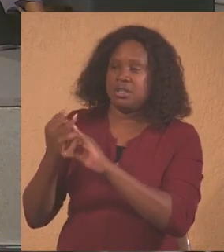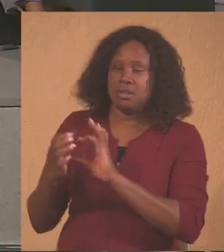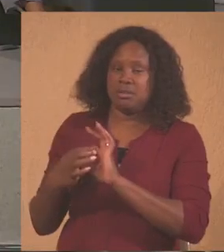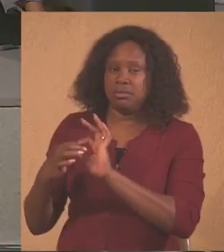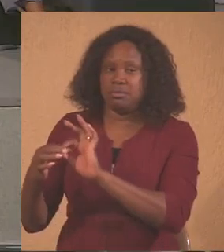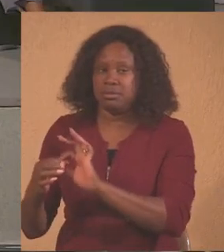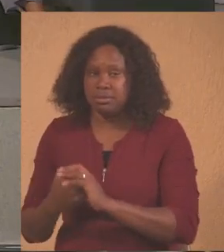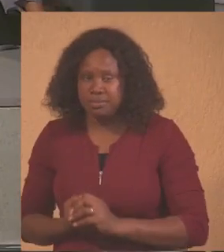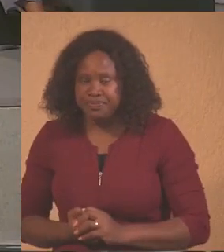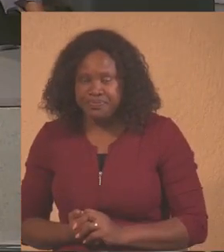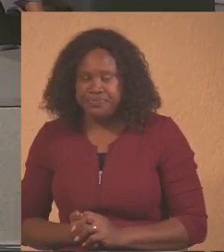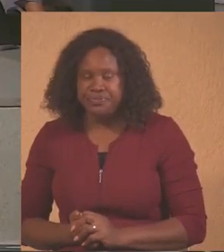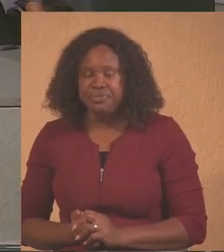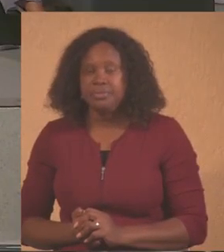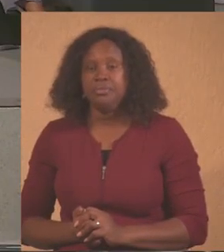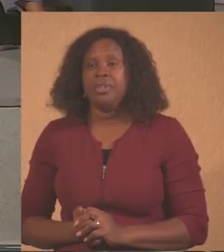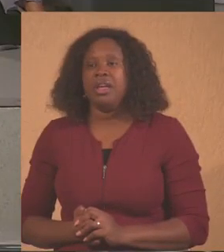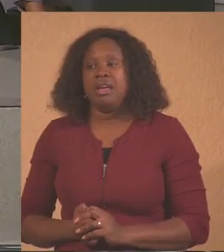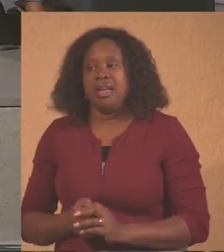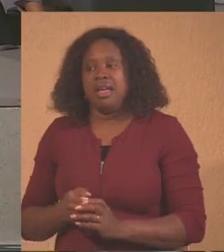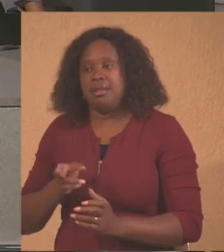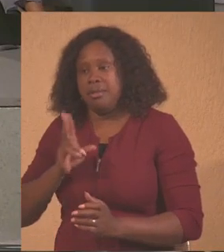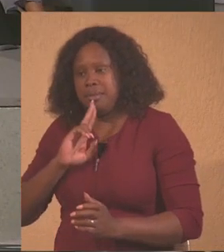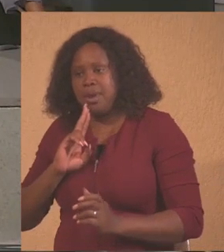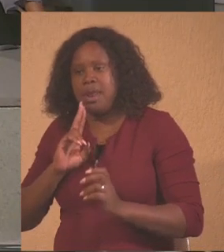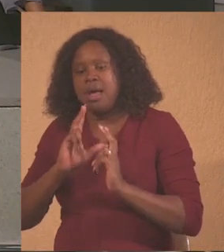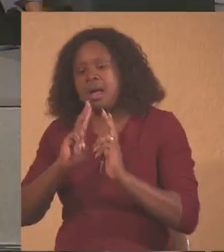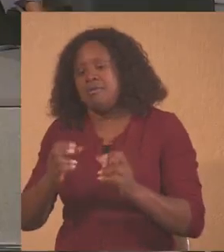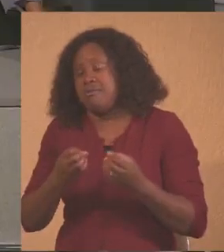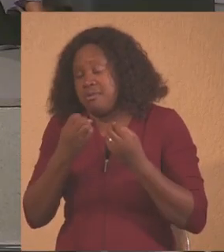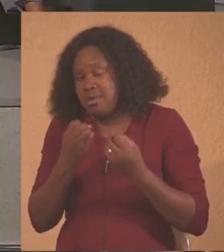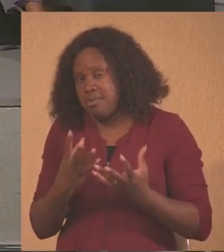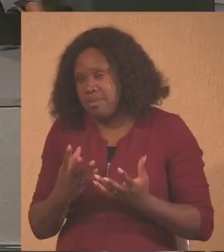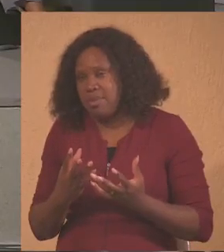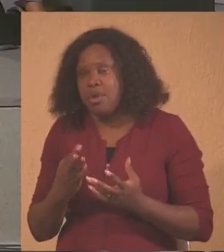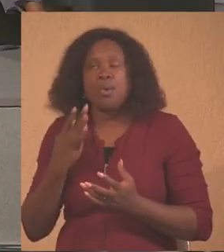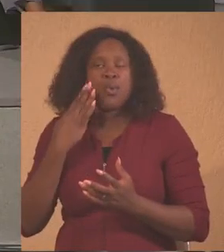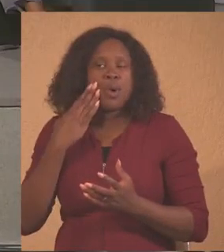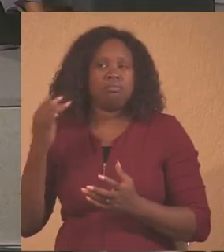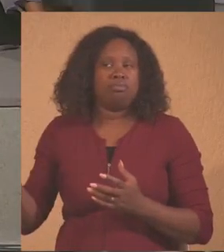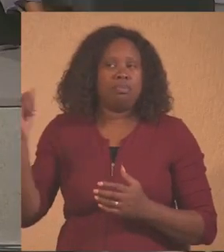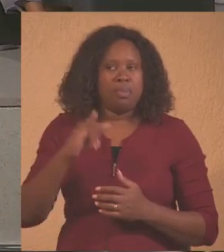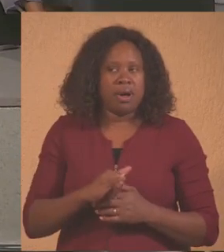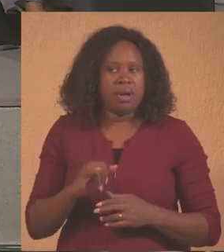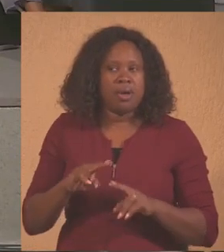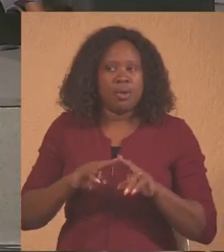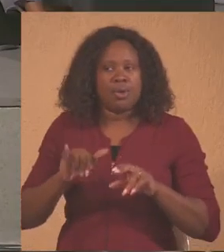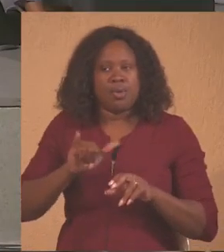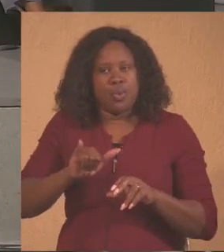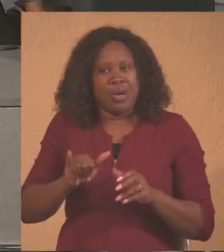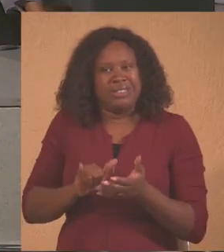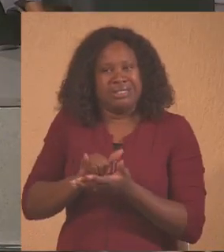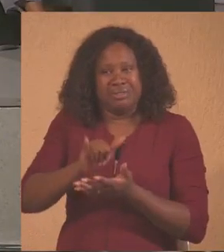ministry to inform us how many there are, when are they coming, what flight are they using,